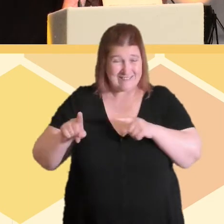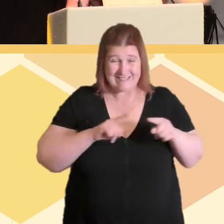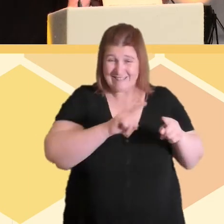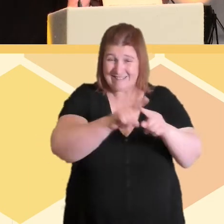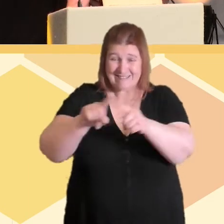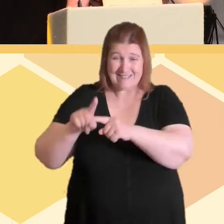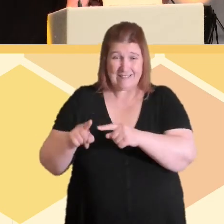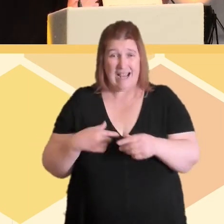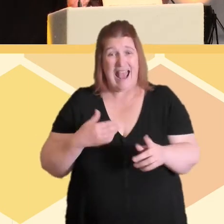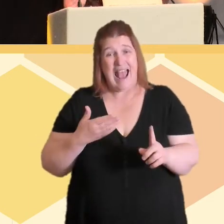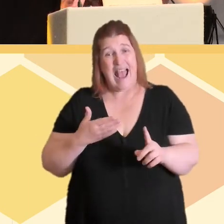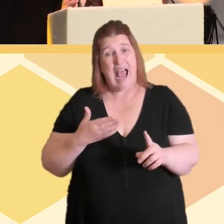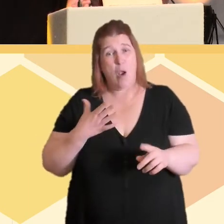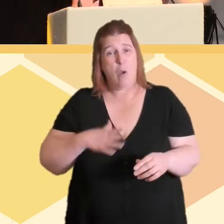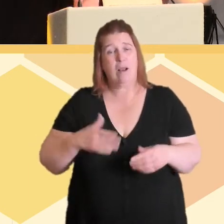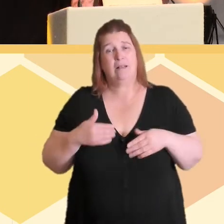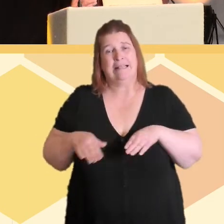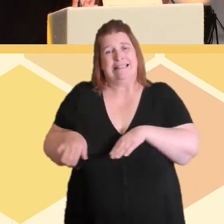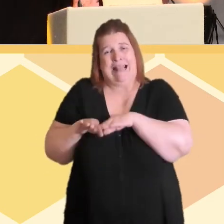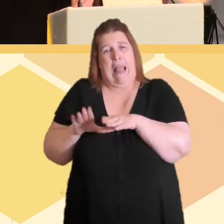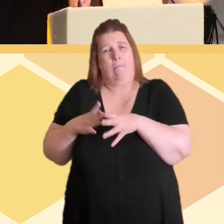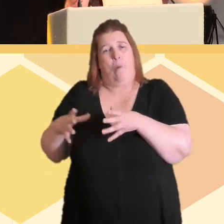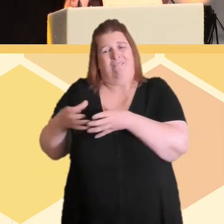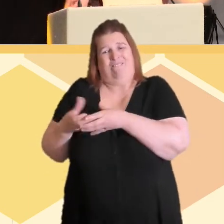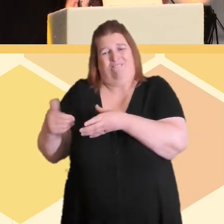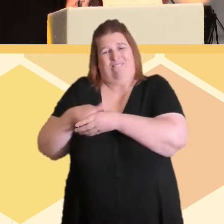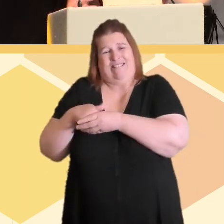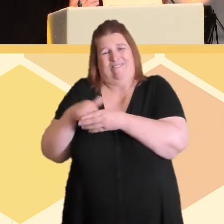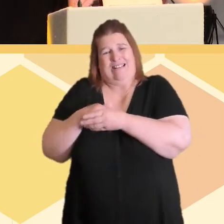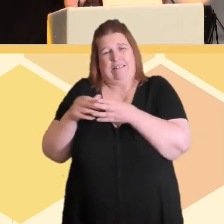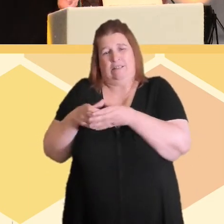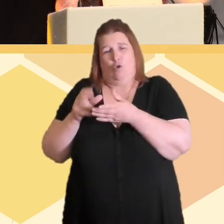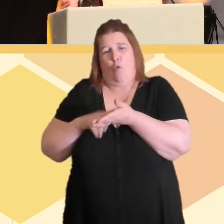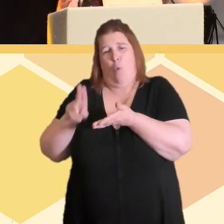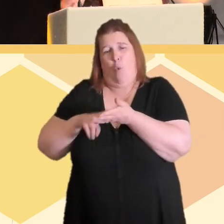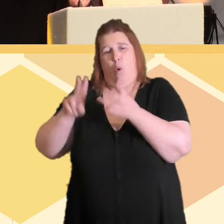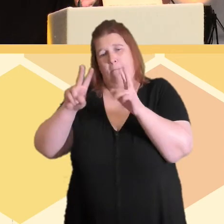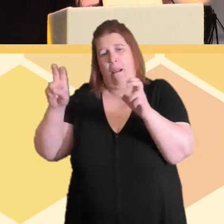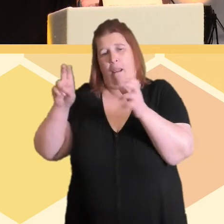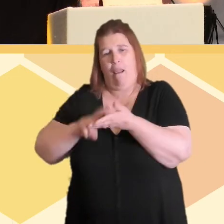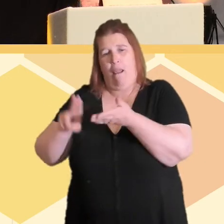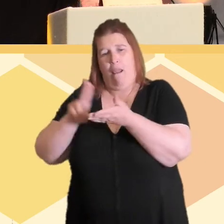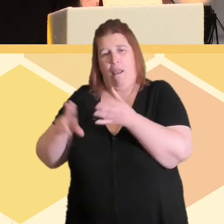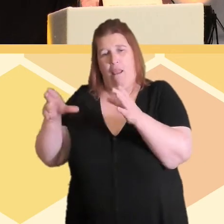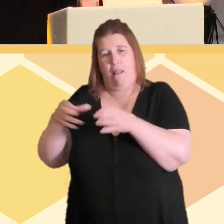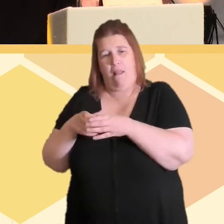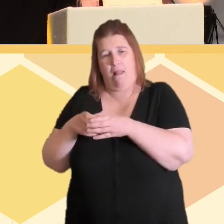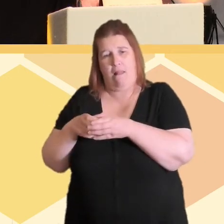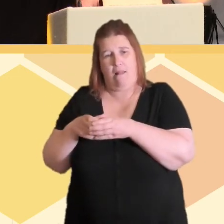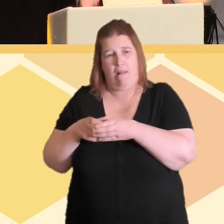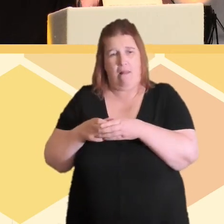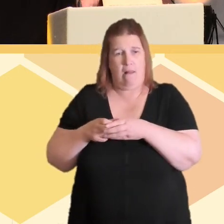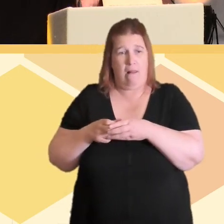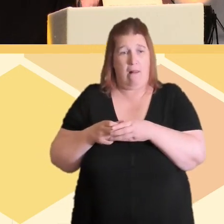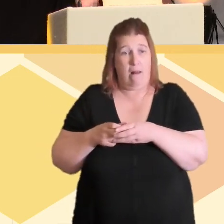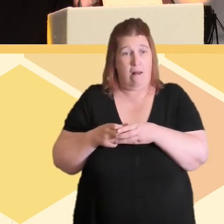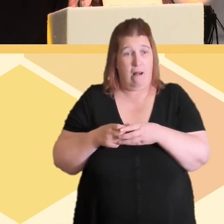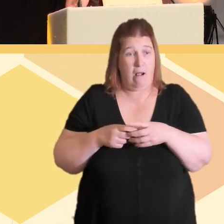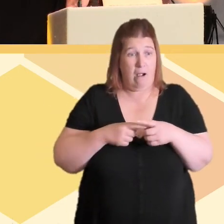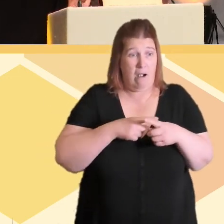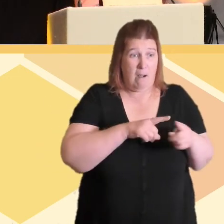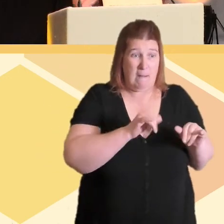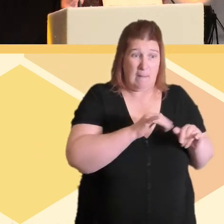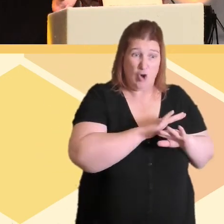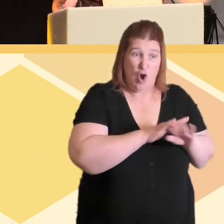the same in order to belong, to fit in, to be accepted, not as we are, but as we believe others want us to be.